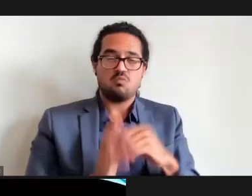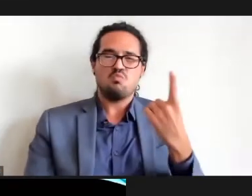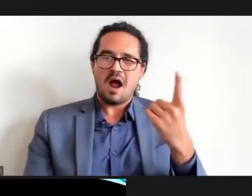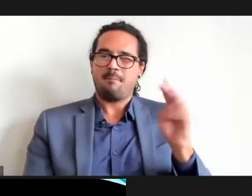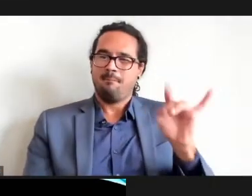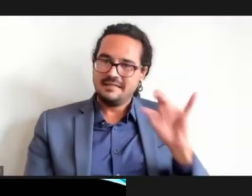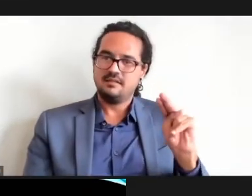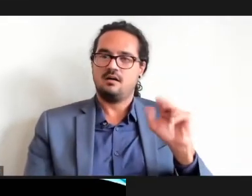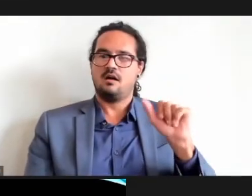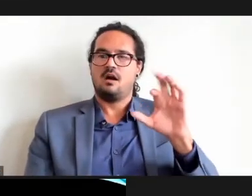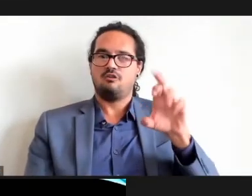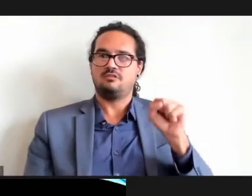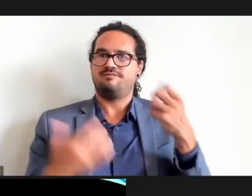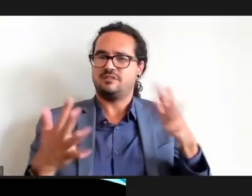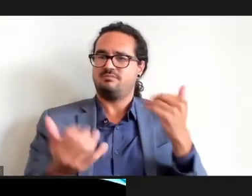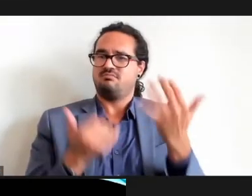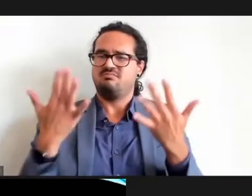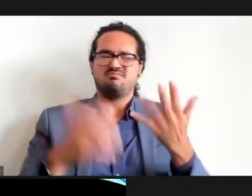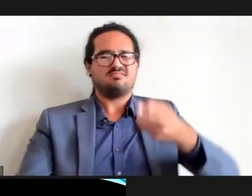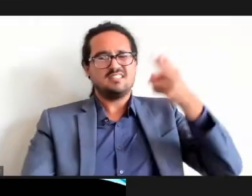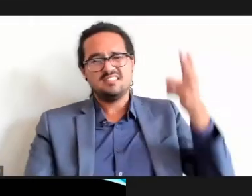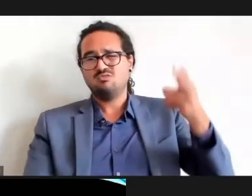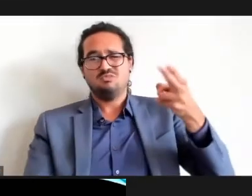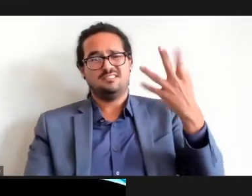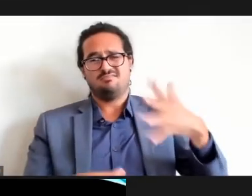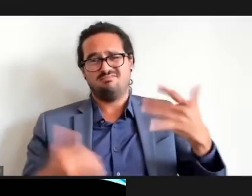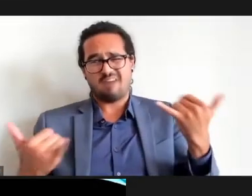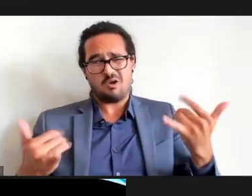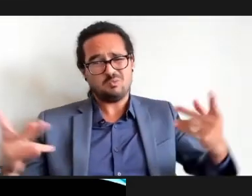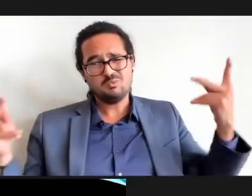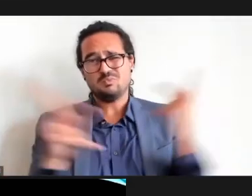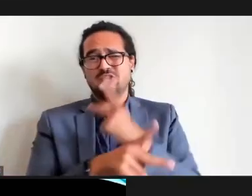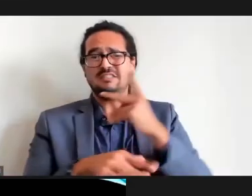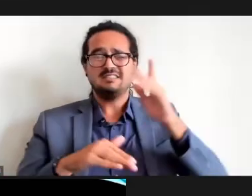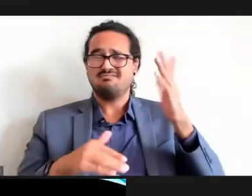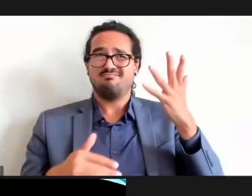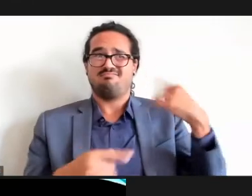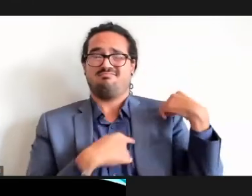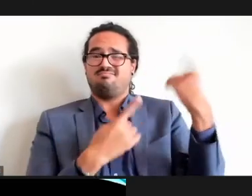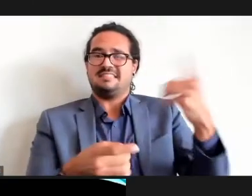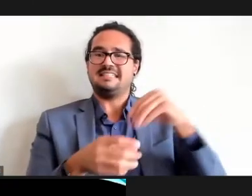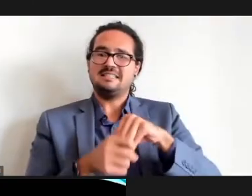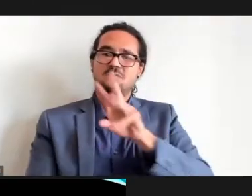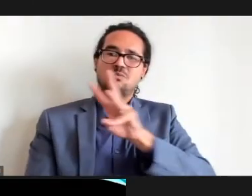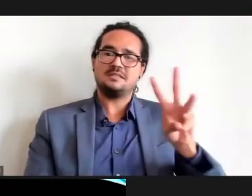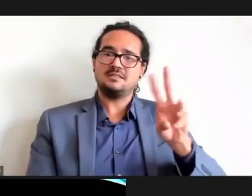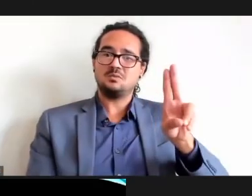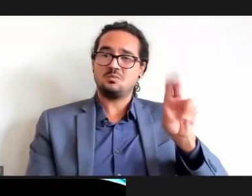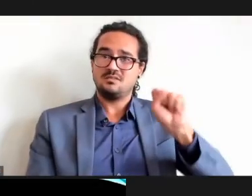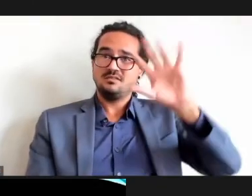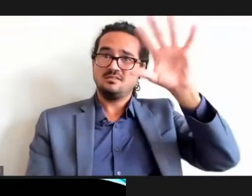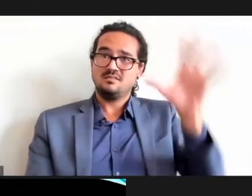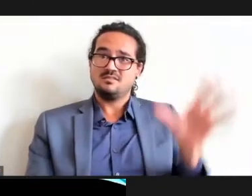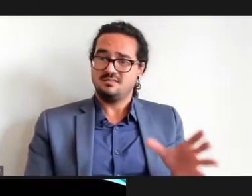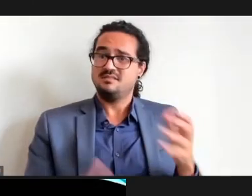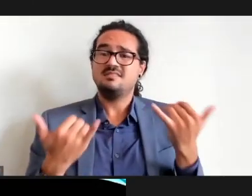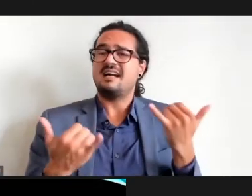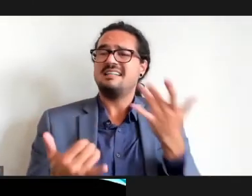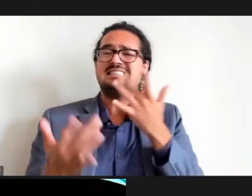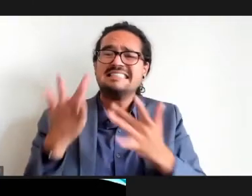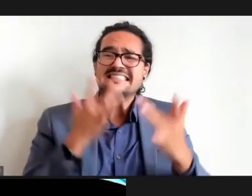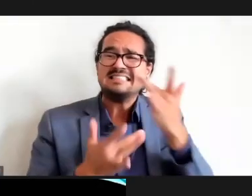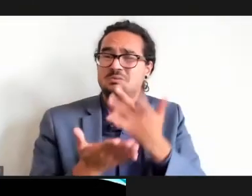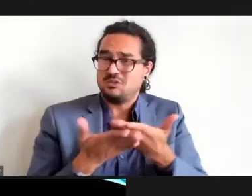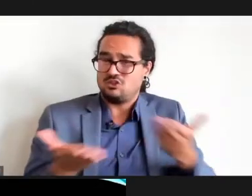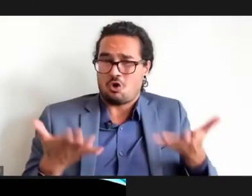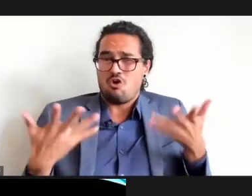we'll continue to work to prioritize where we put limited resources and keep the good work going. We understand this is stressful for all of you in the